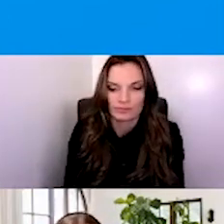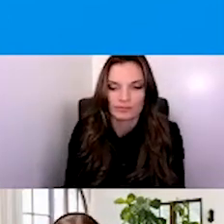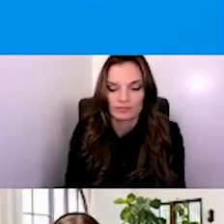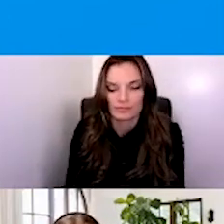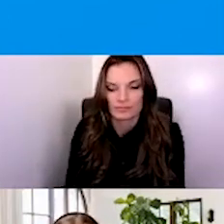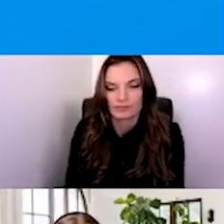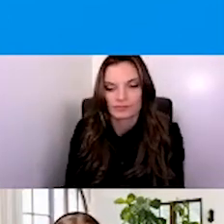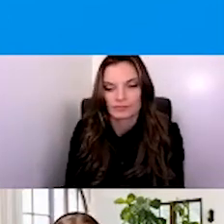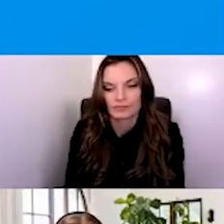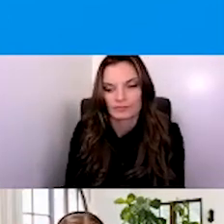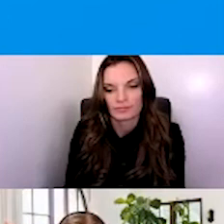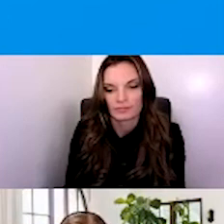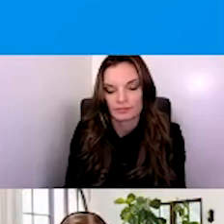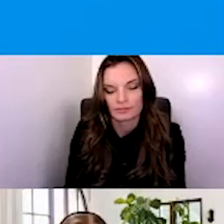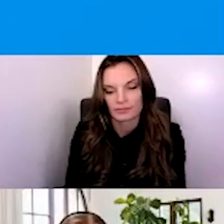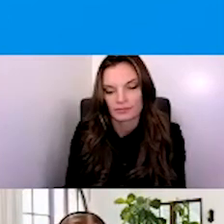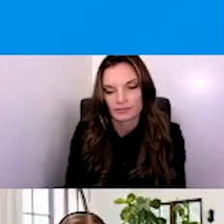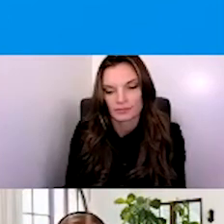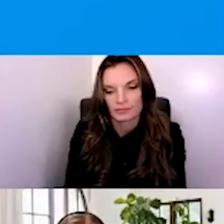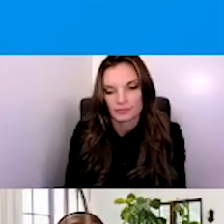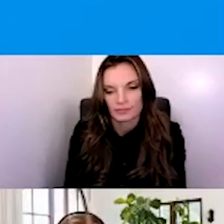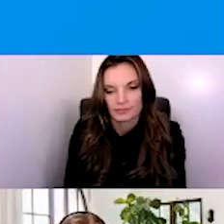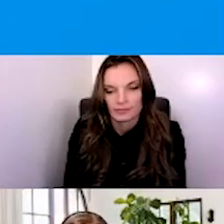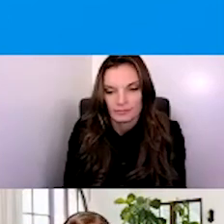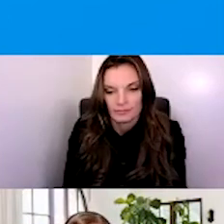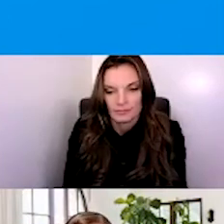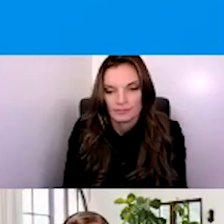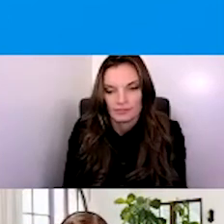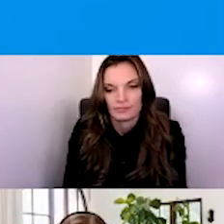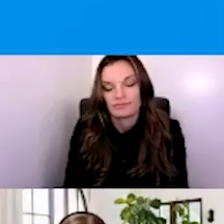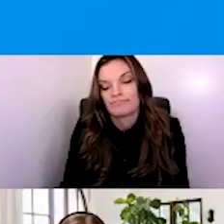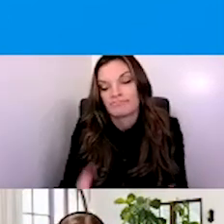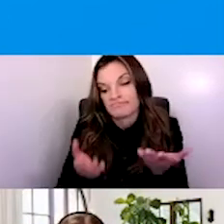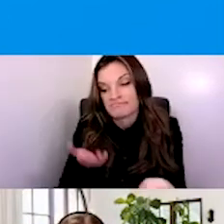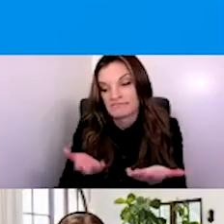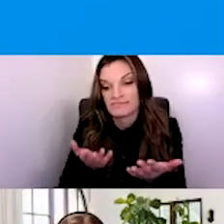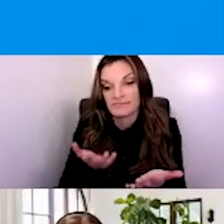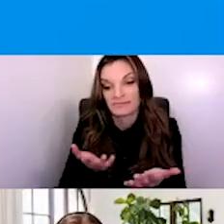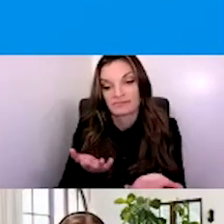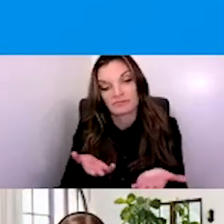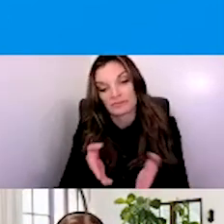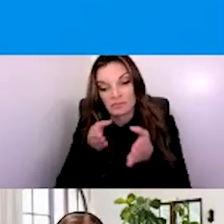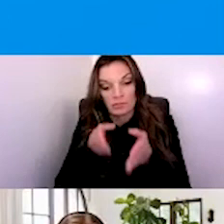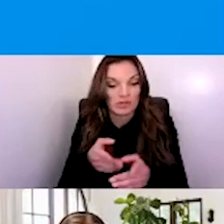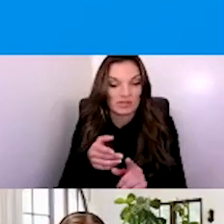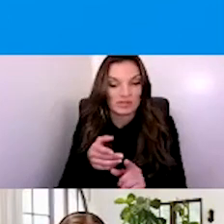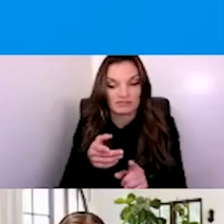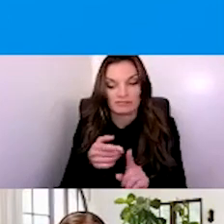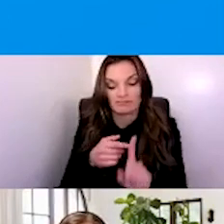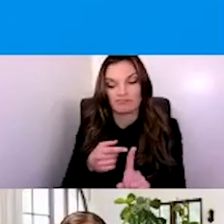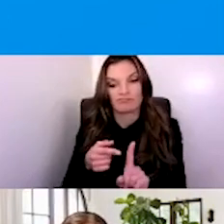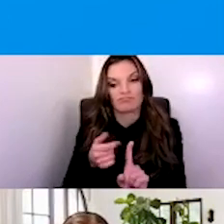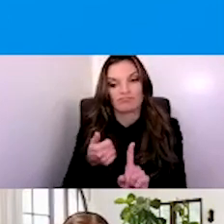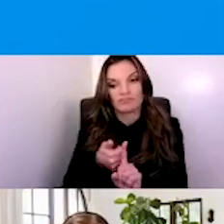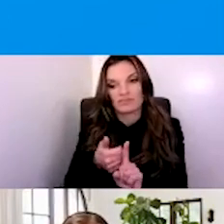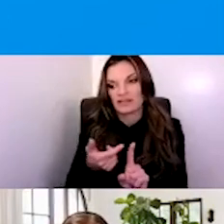that my daughters have. And that relates to people that may not even directly be connected to someone with a disability, although most of us are,